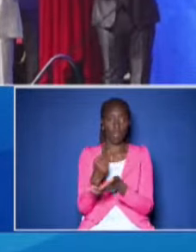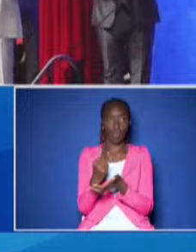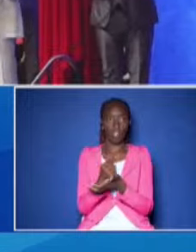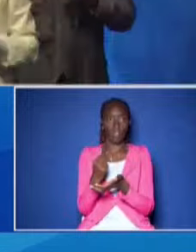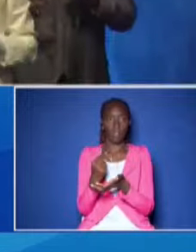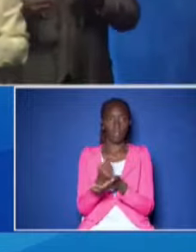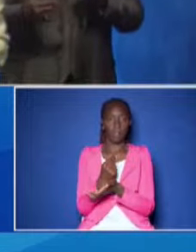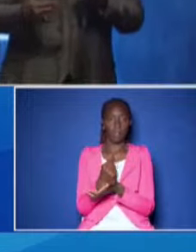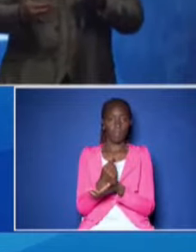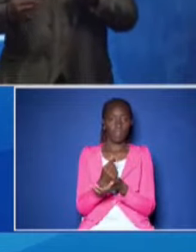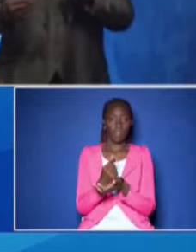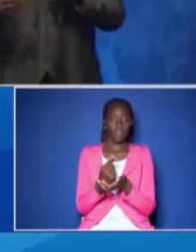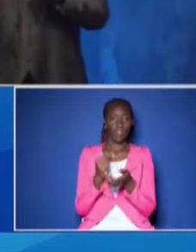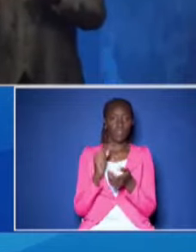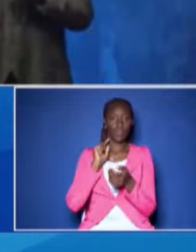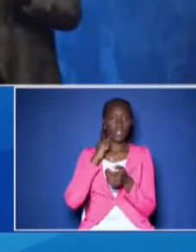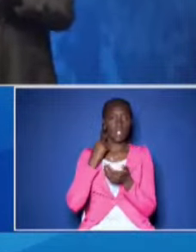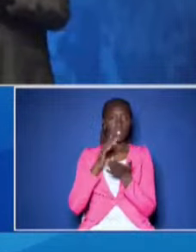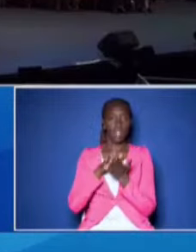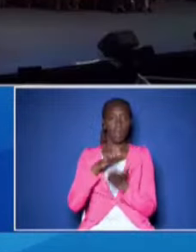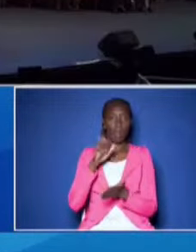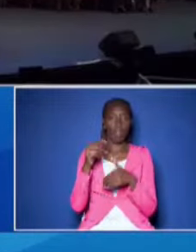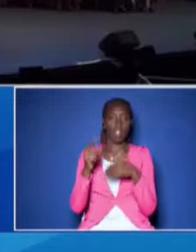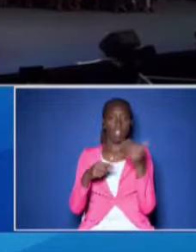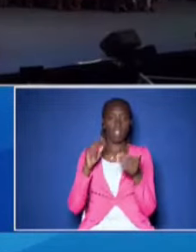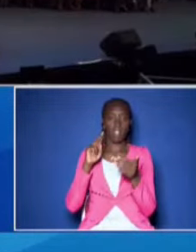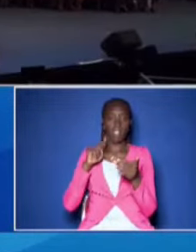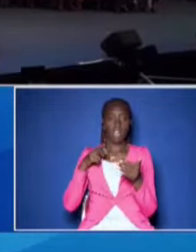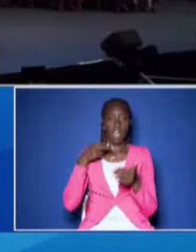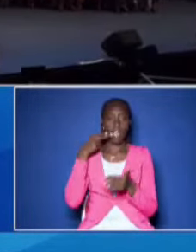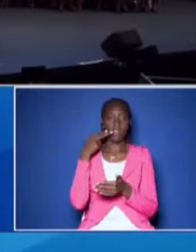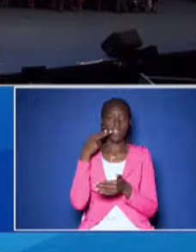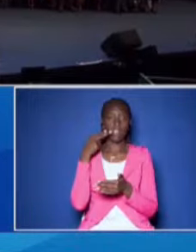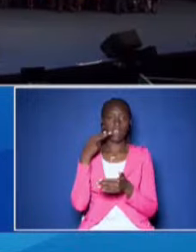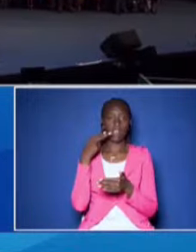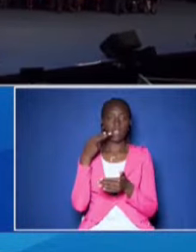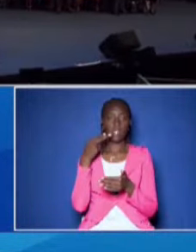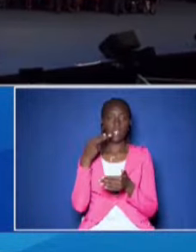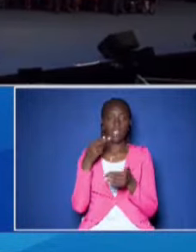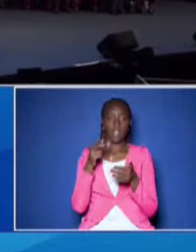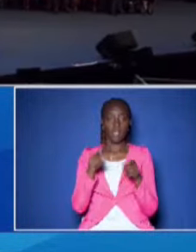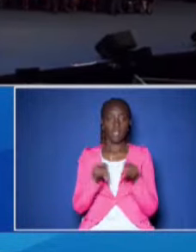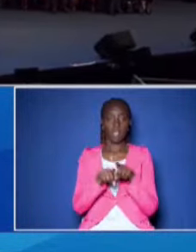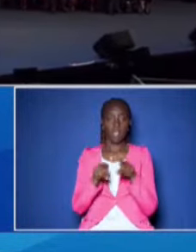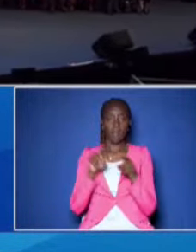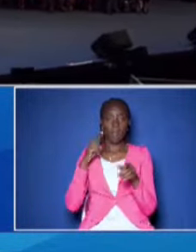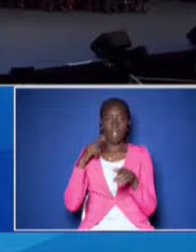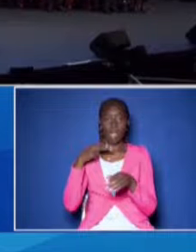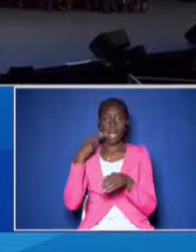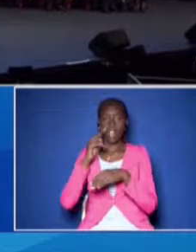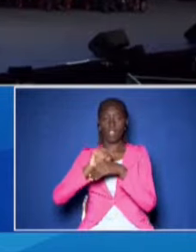gold sweeter also than the honey and